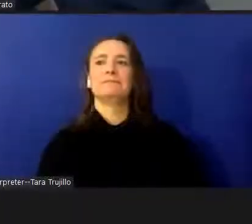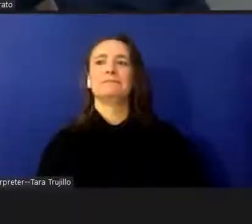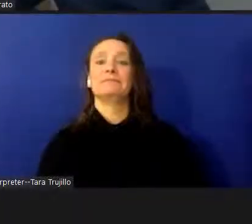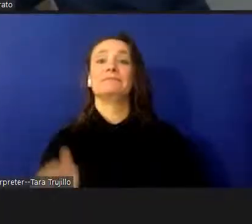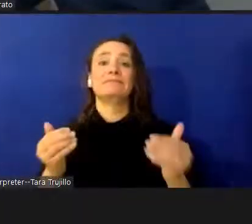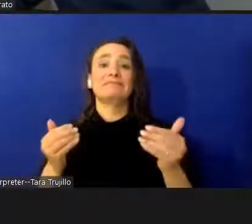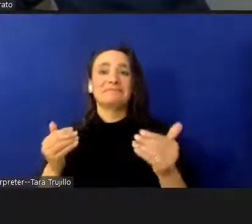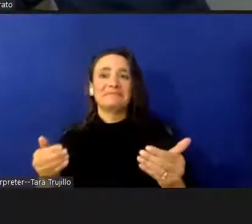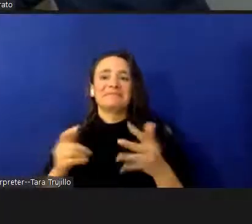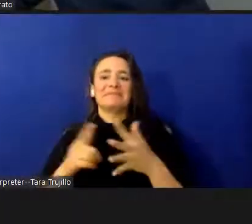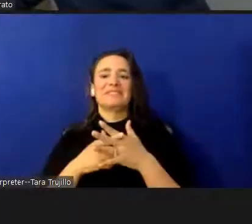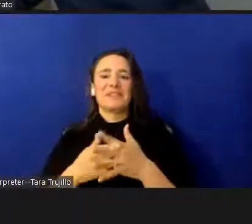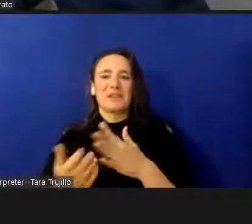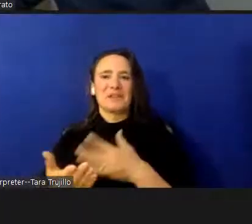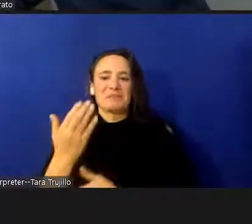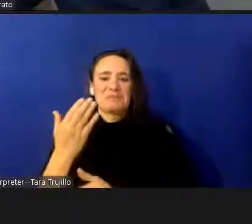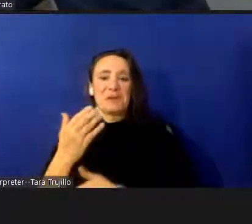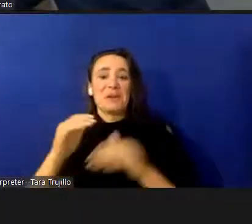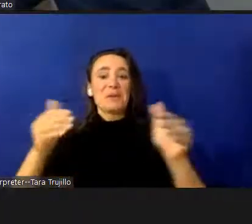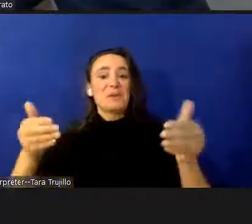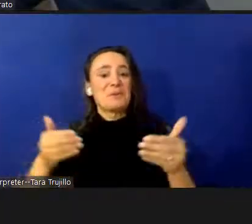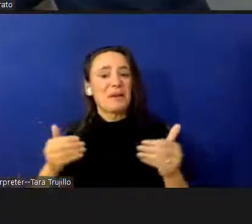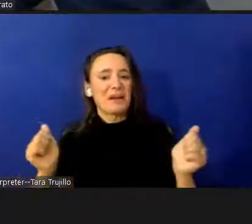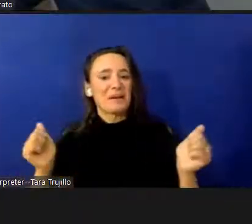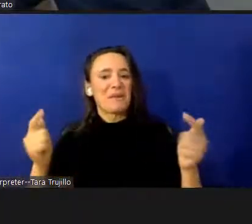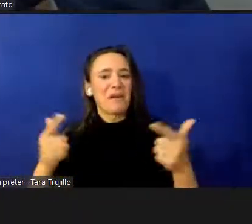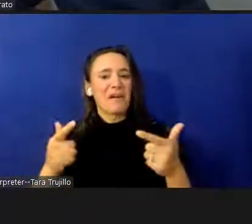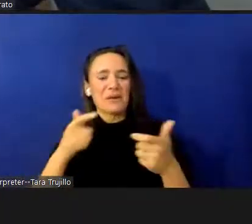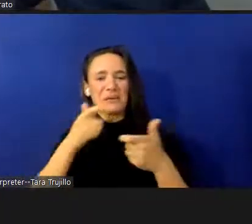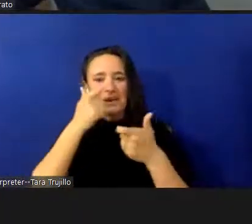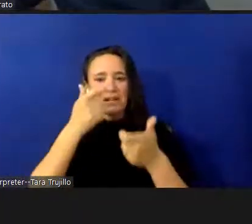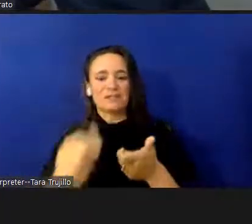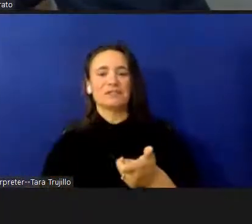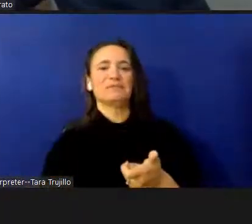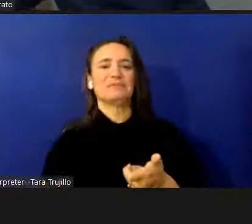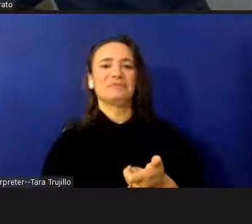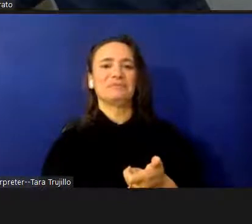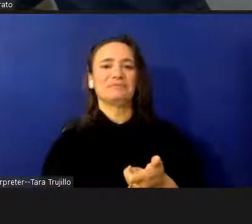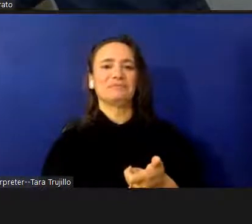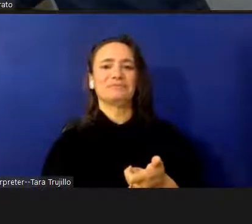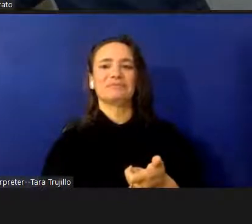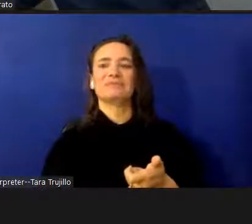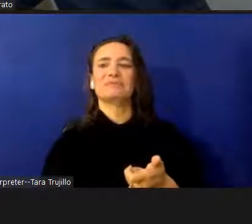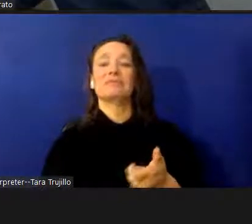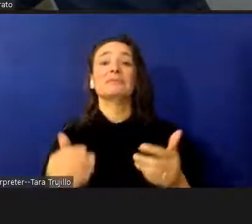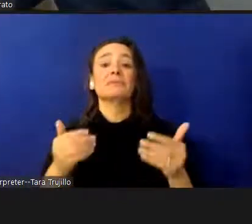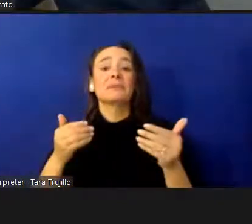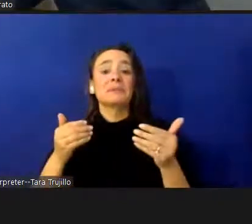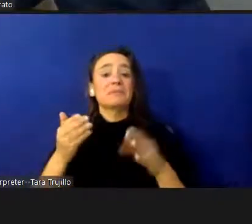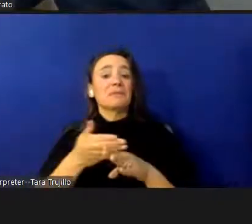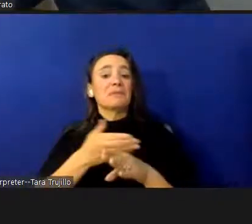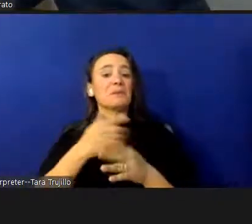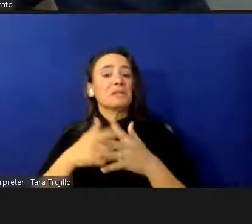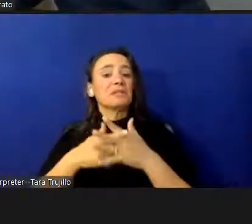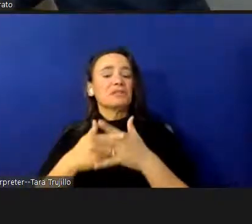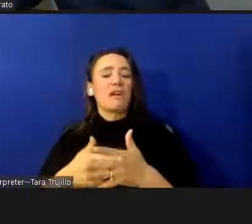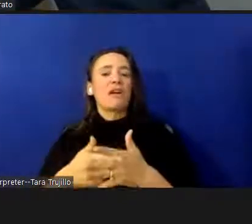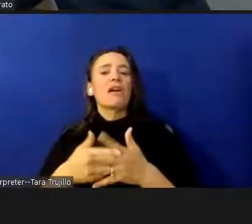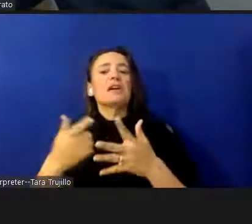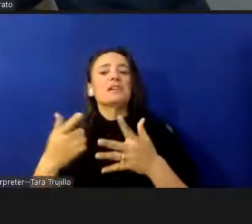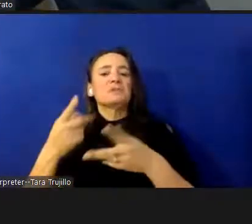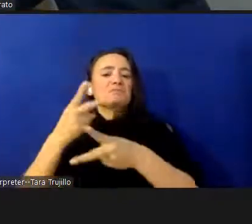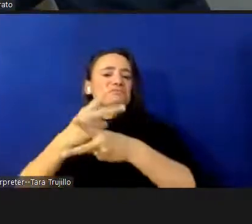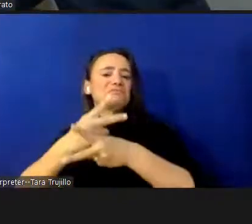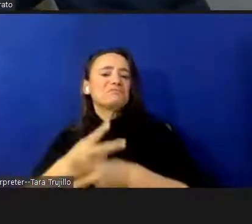Started this morning, I'd like to welcome everyone that's on. Before we get started, I'd like to go over a couple of housekeeping items. So if you're